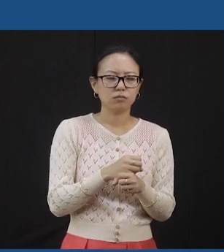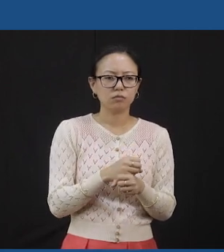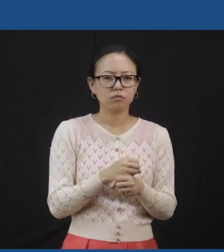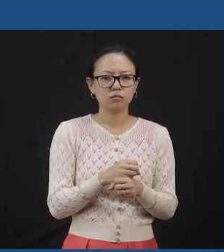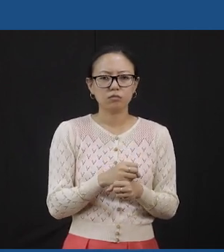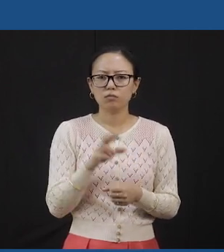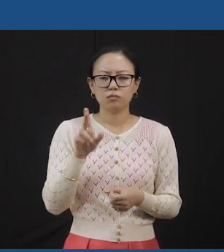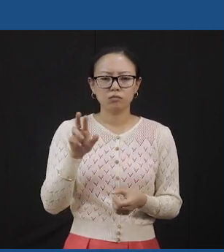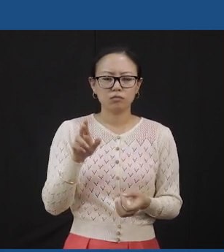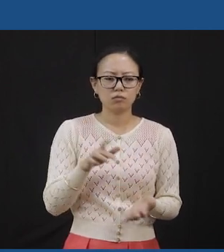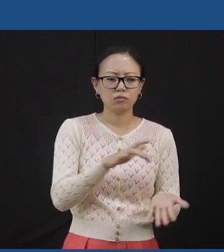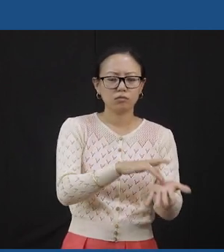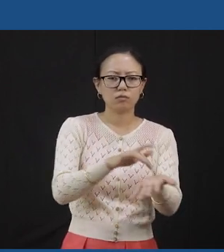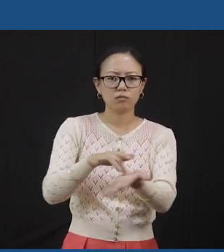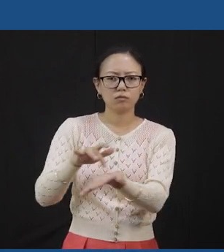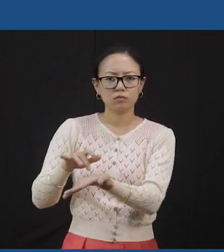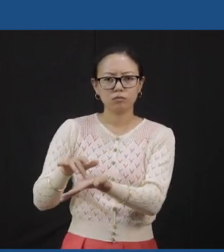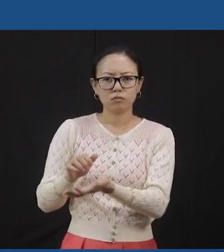according to the place value.